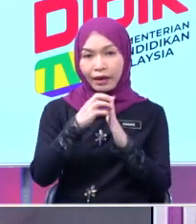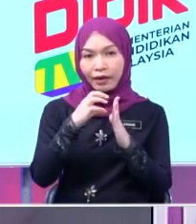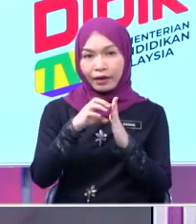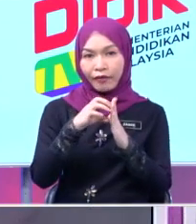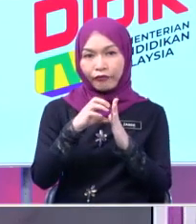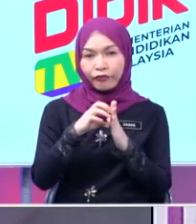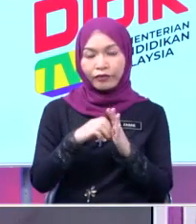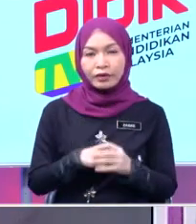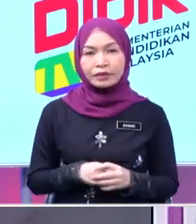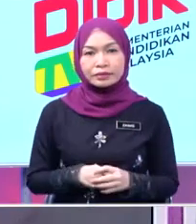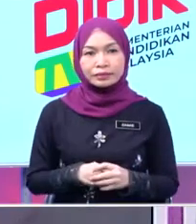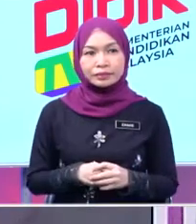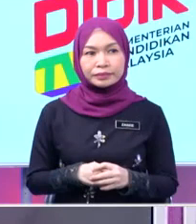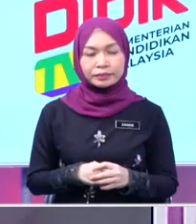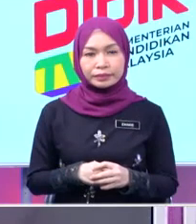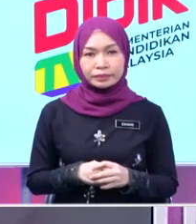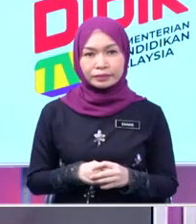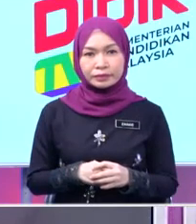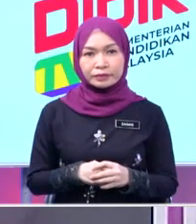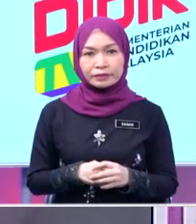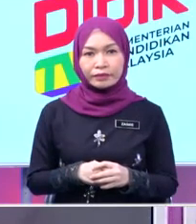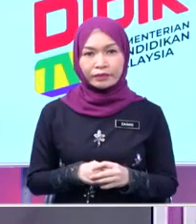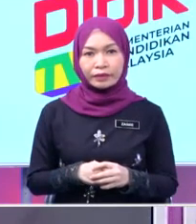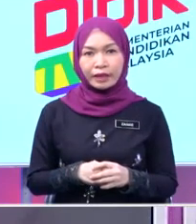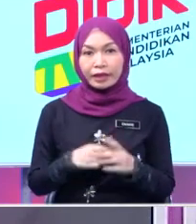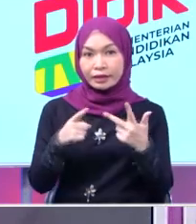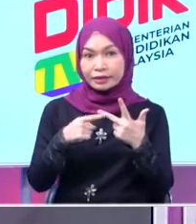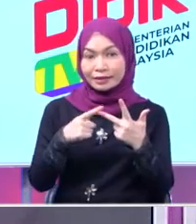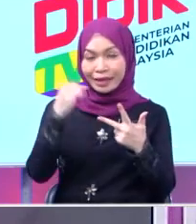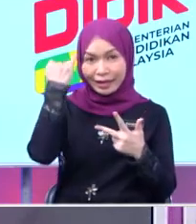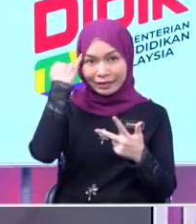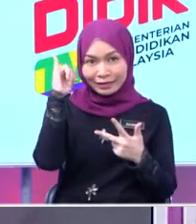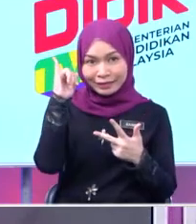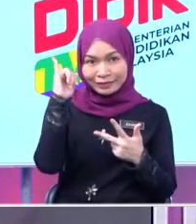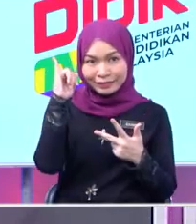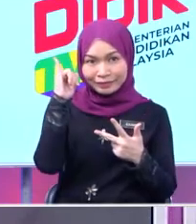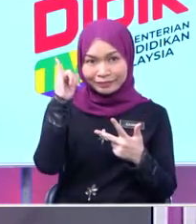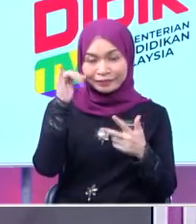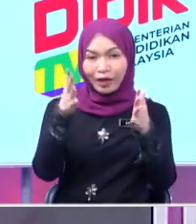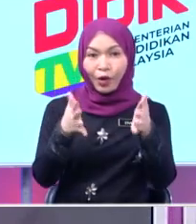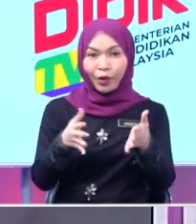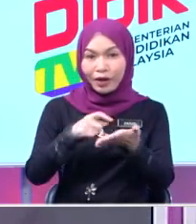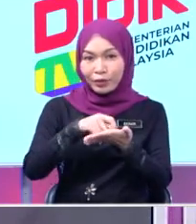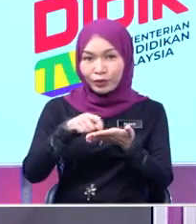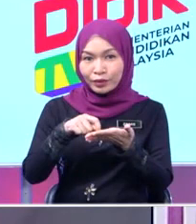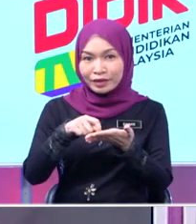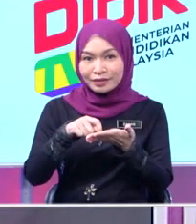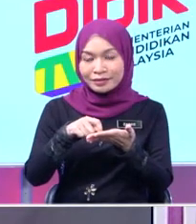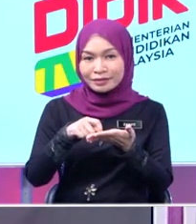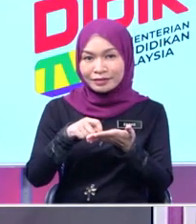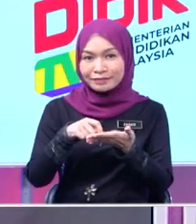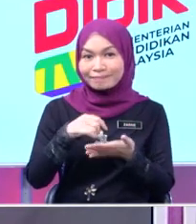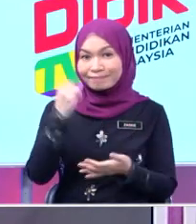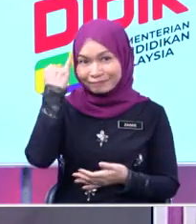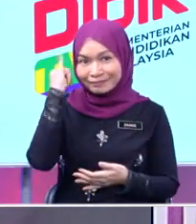right. All right. Third idea, the writer's own idea. Okay,